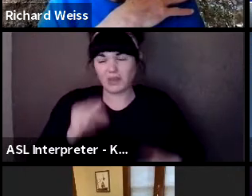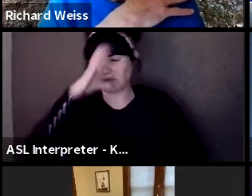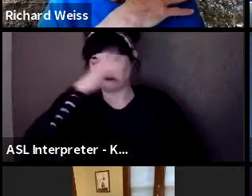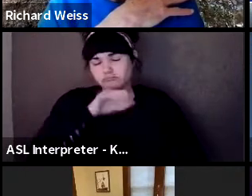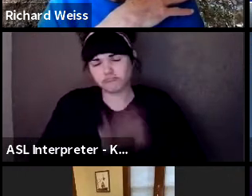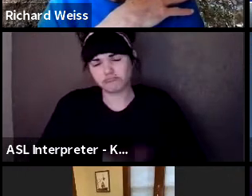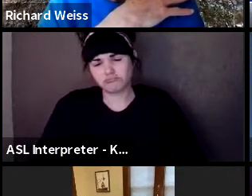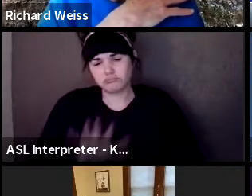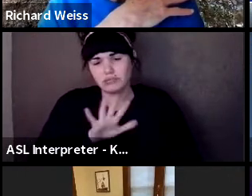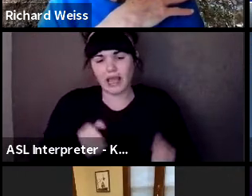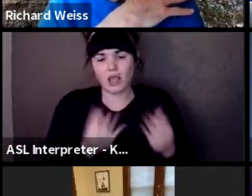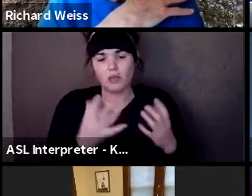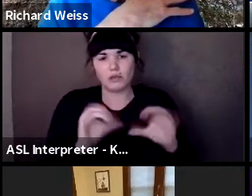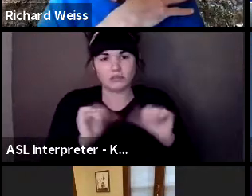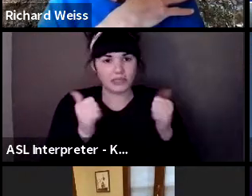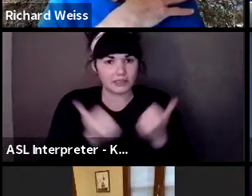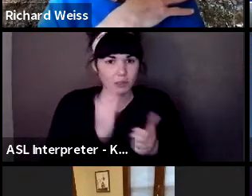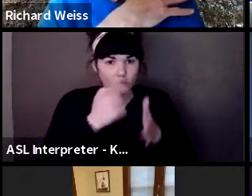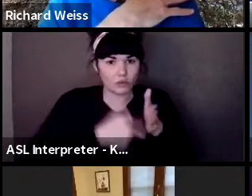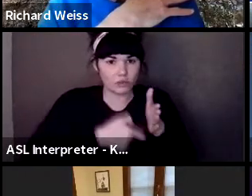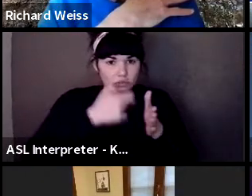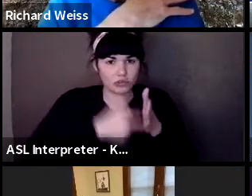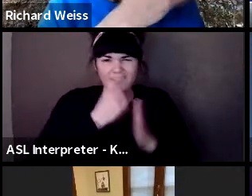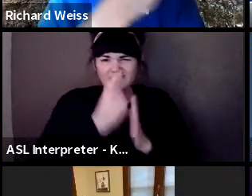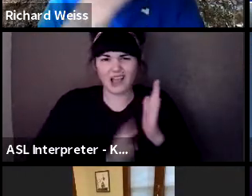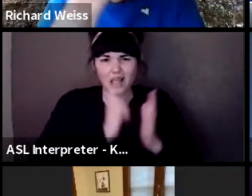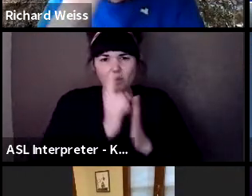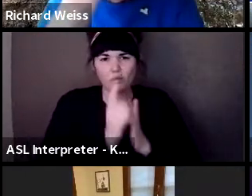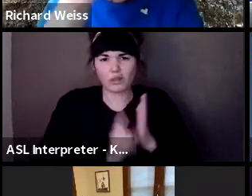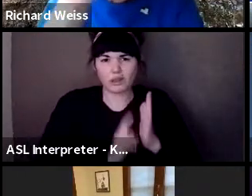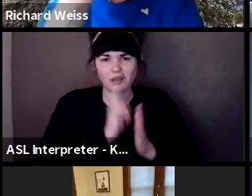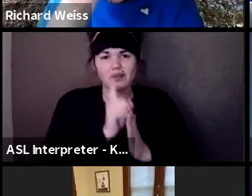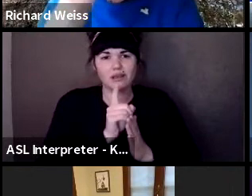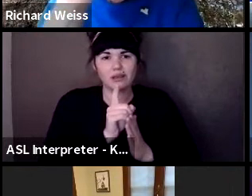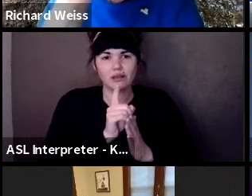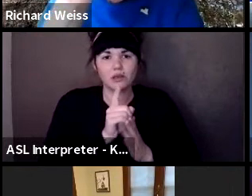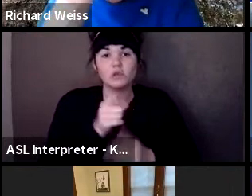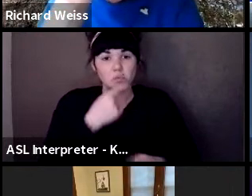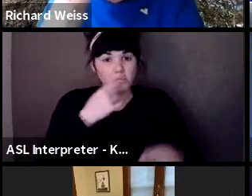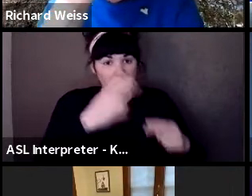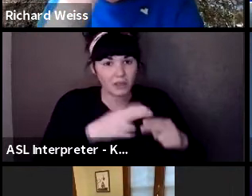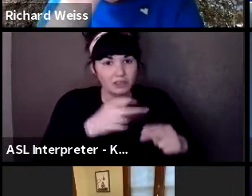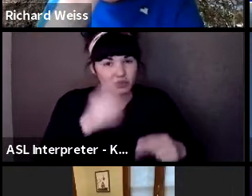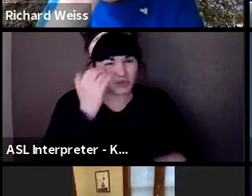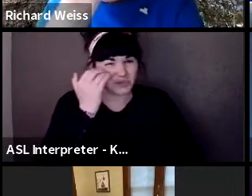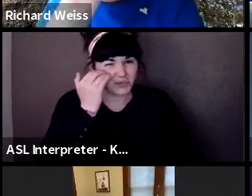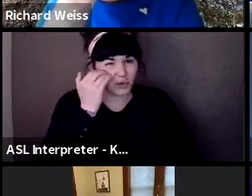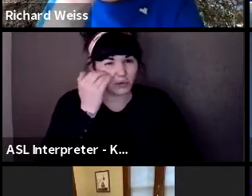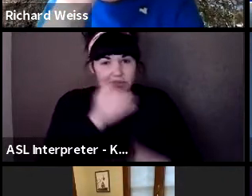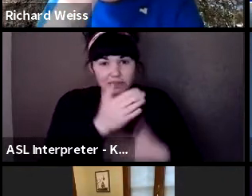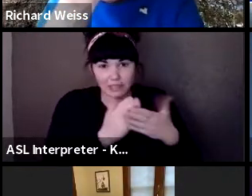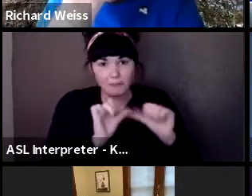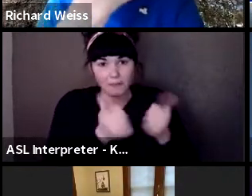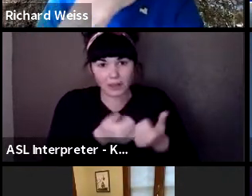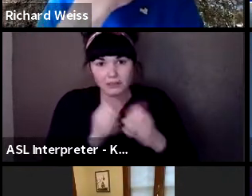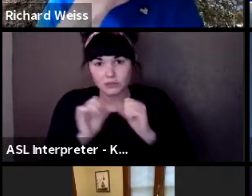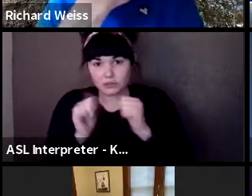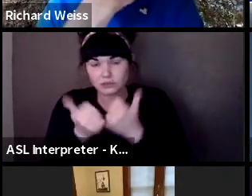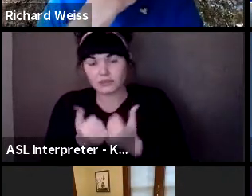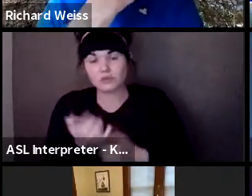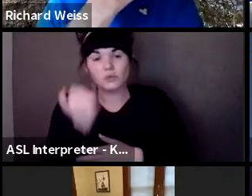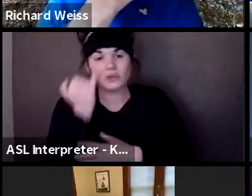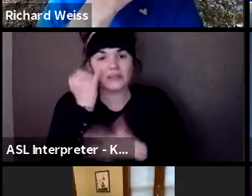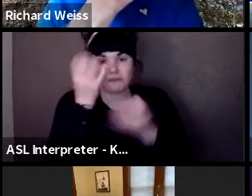hourly basis. You've indicated you're familiar with some of them, and we could have information that says if we're going to